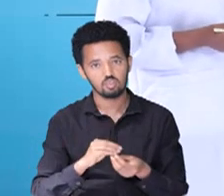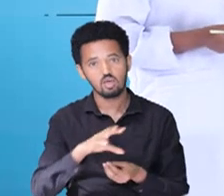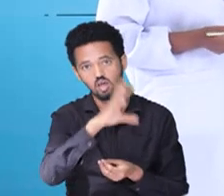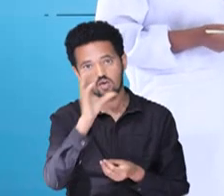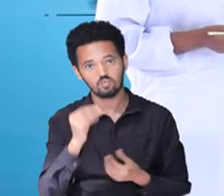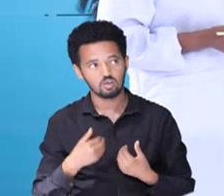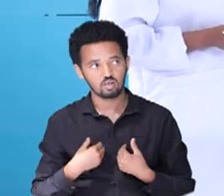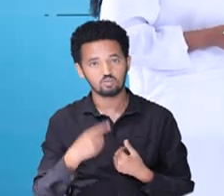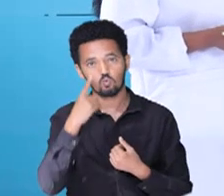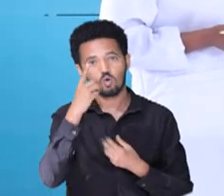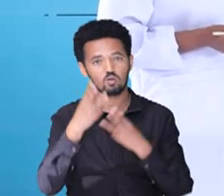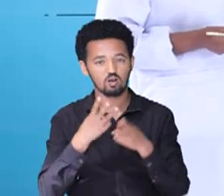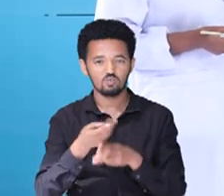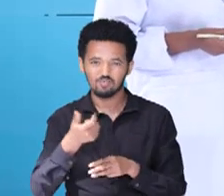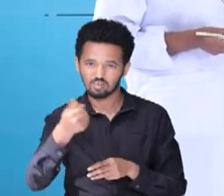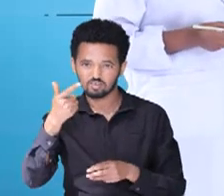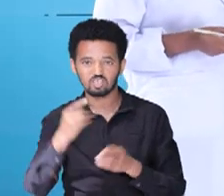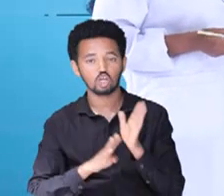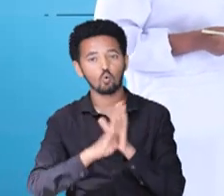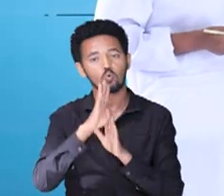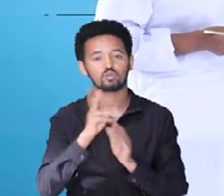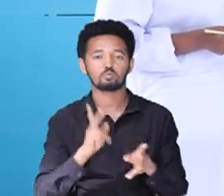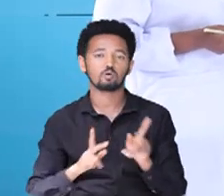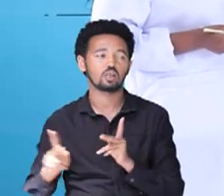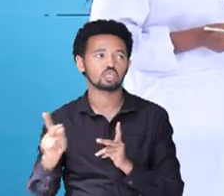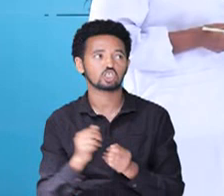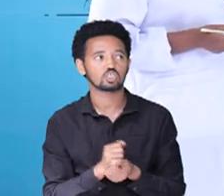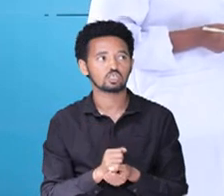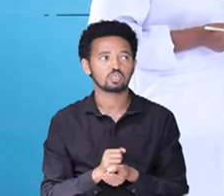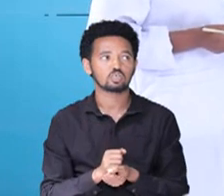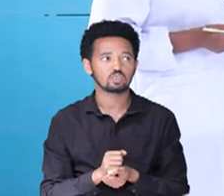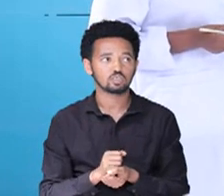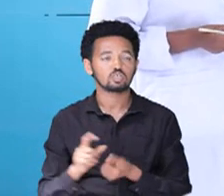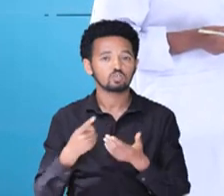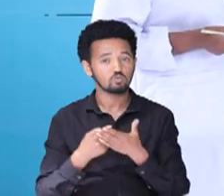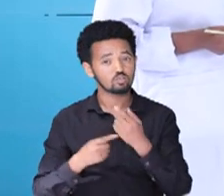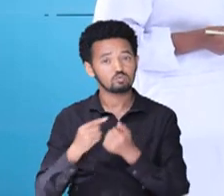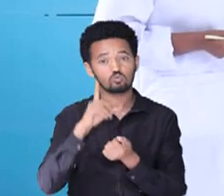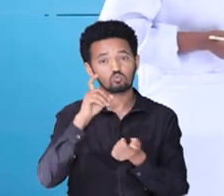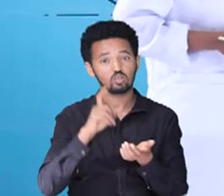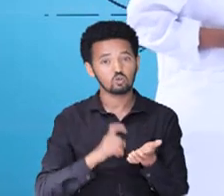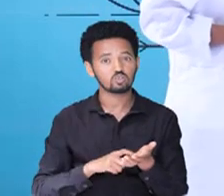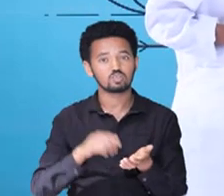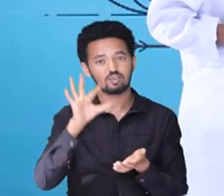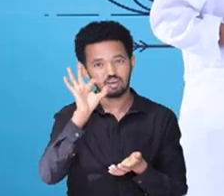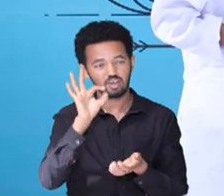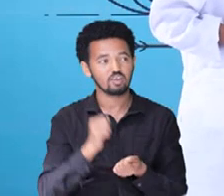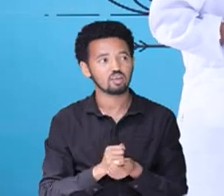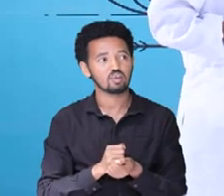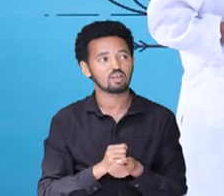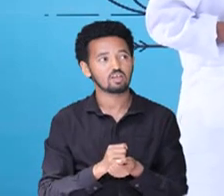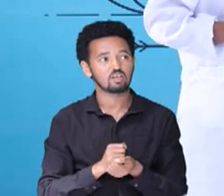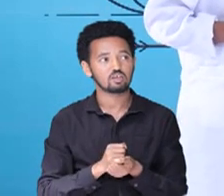Africa has one of the world's fastest growth population. According to 2009, the growth